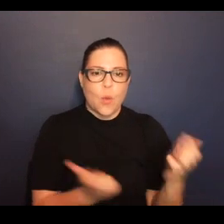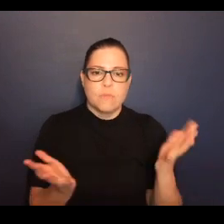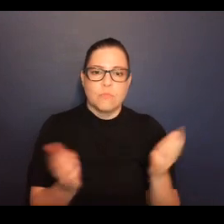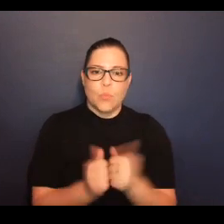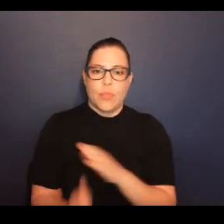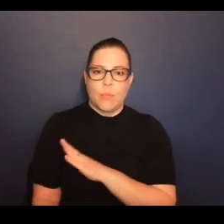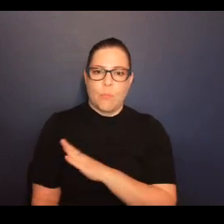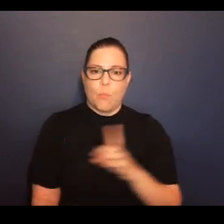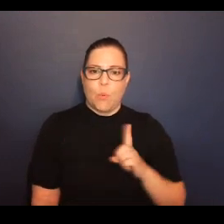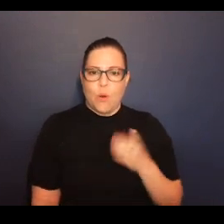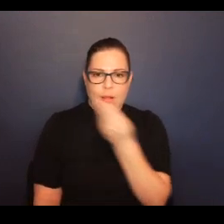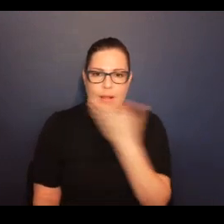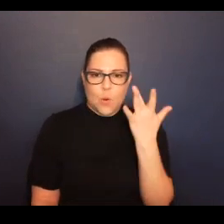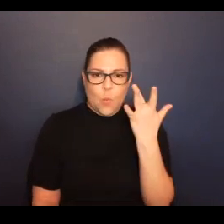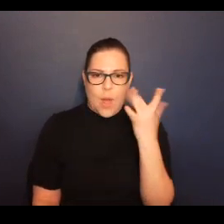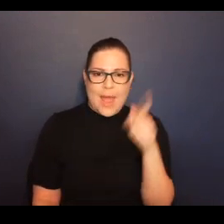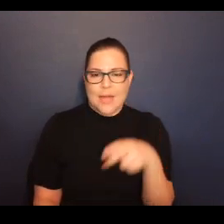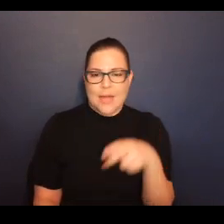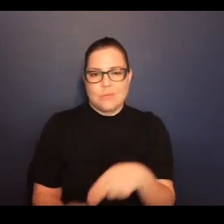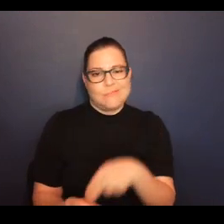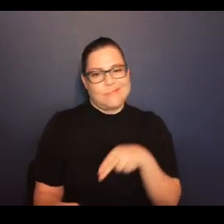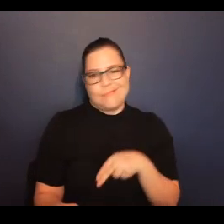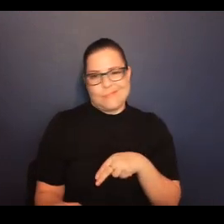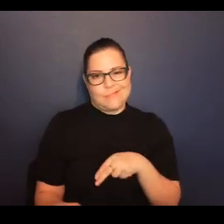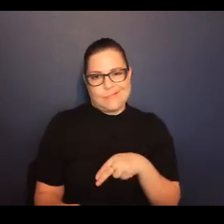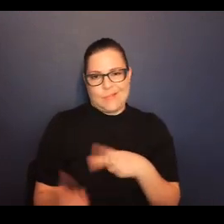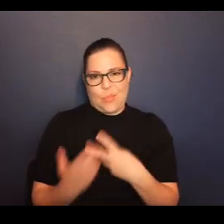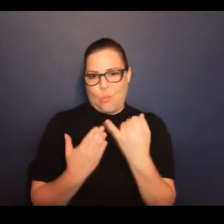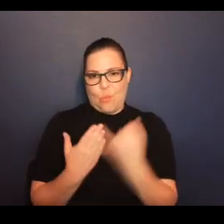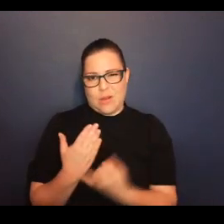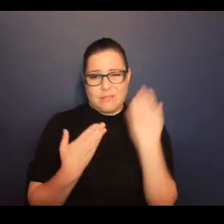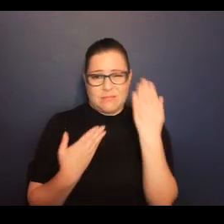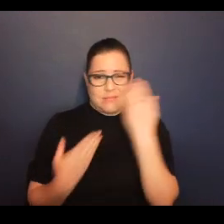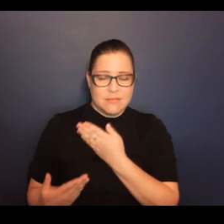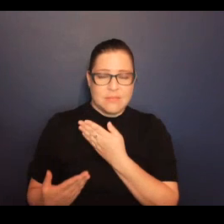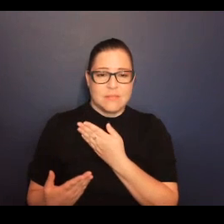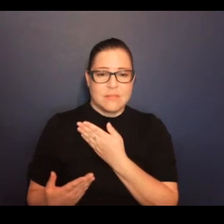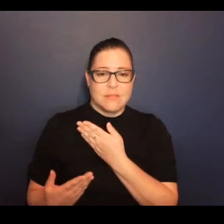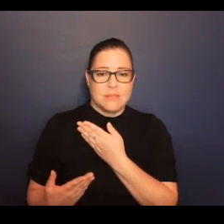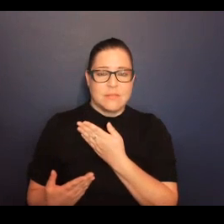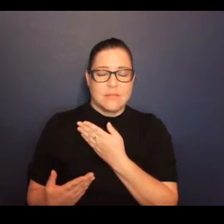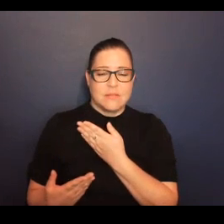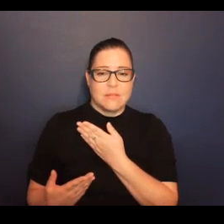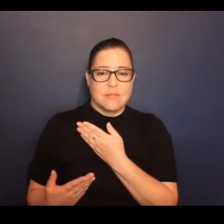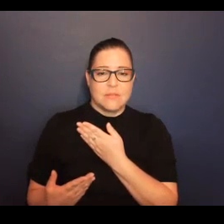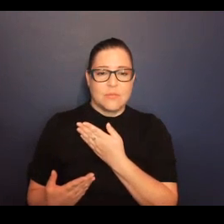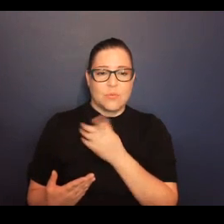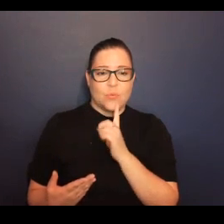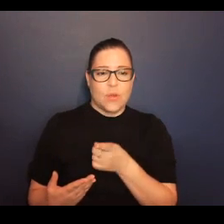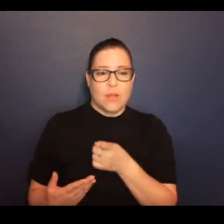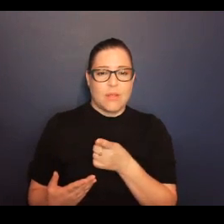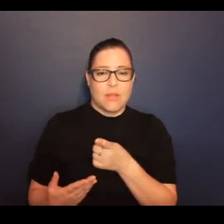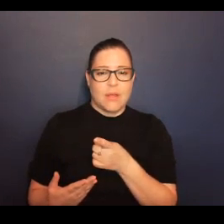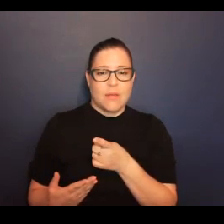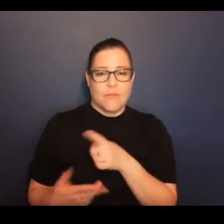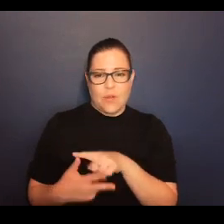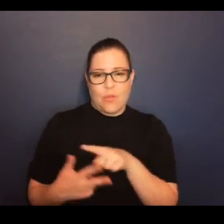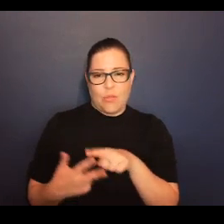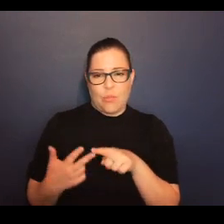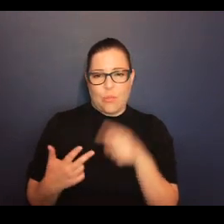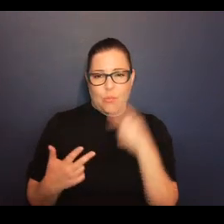let you know why we've had to pull out of the project, unfortunately. And it's for really three basic